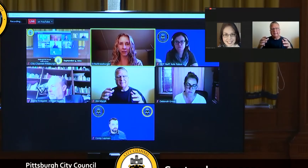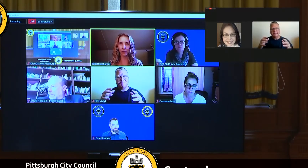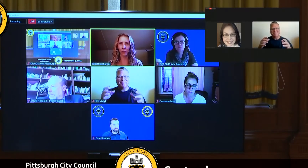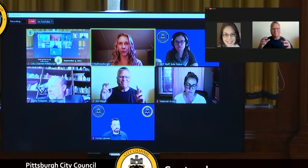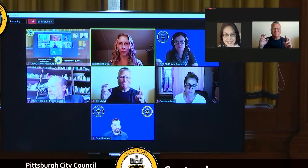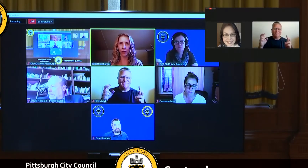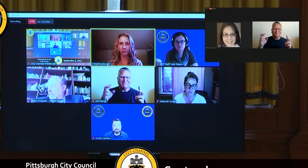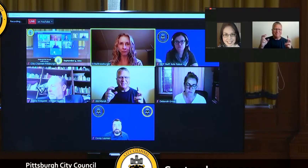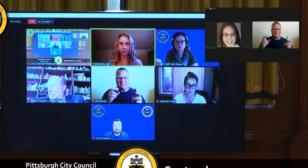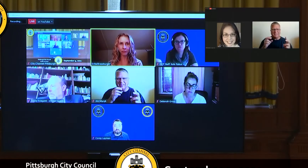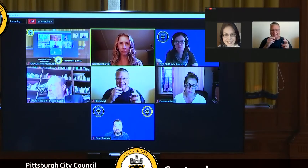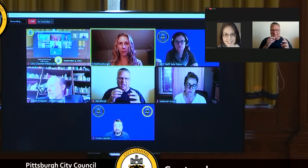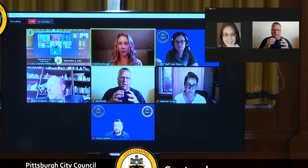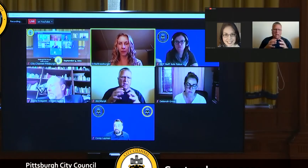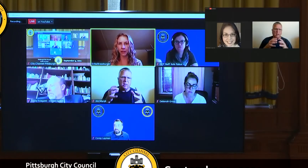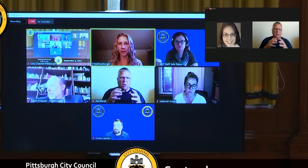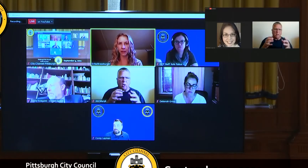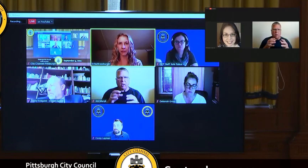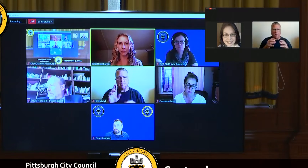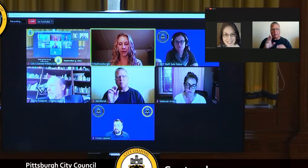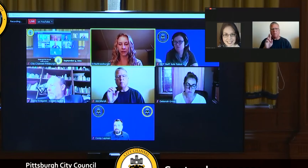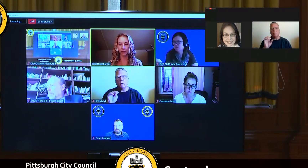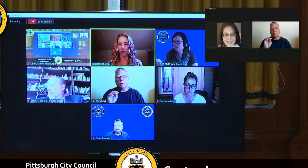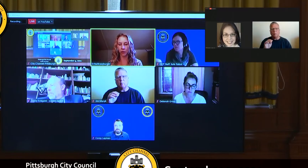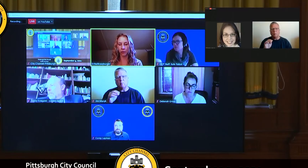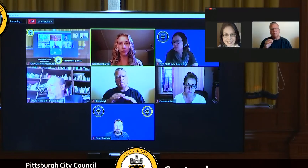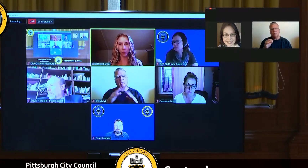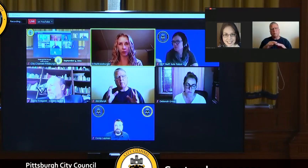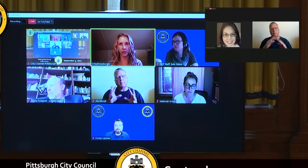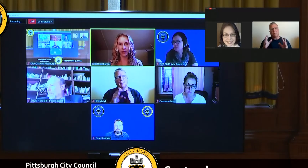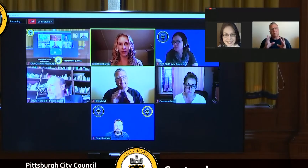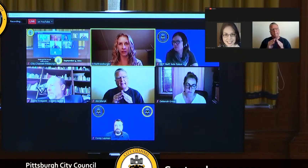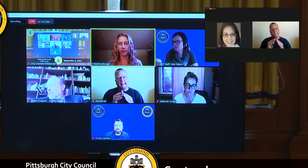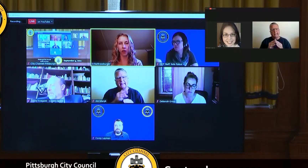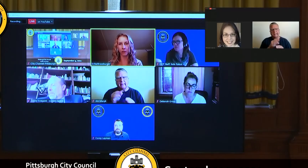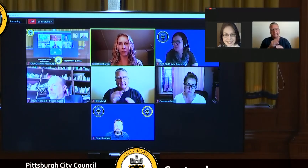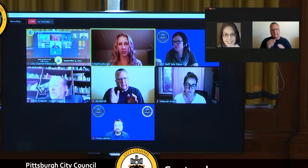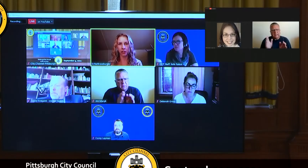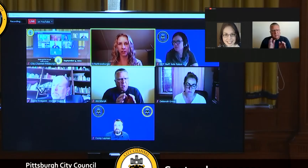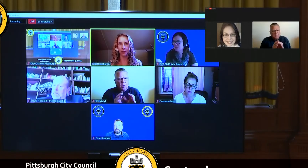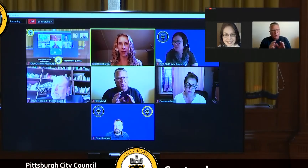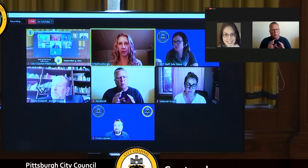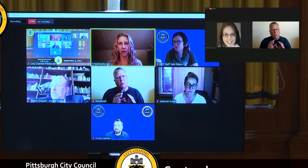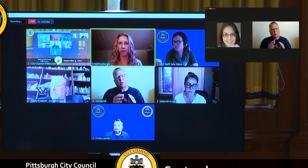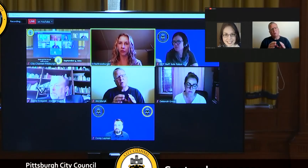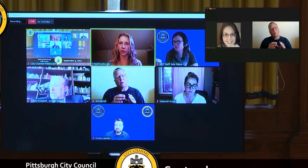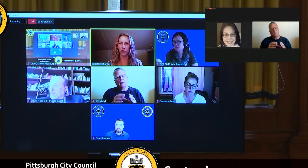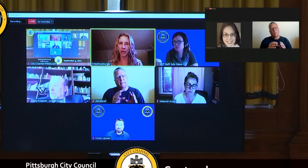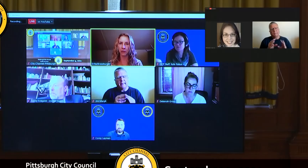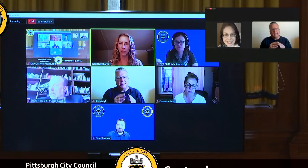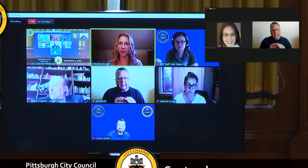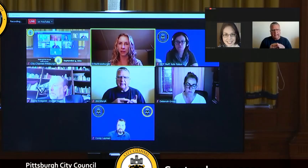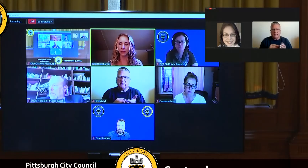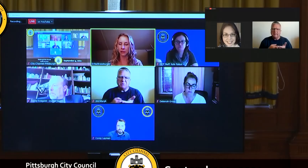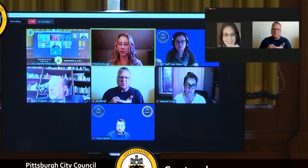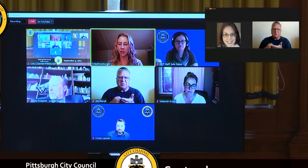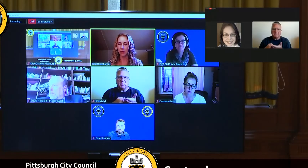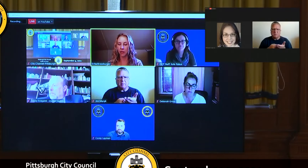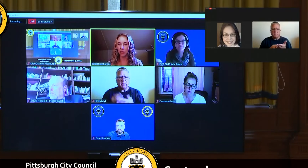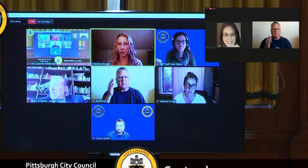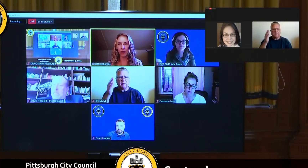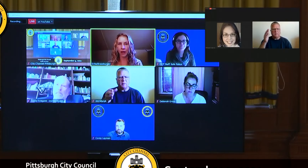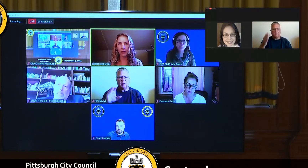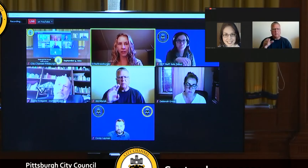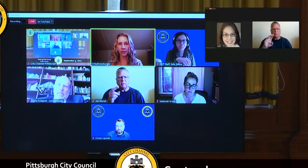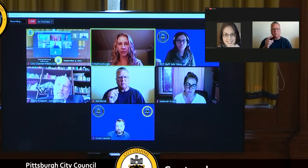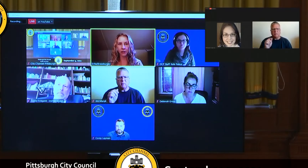room for public meetings and for smaller meetings and for conversations about the future of Chatham's campus. So with